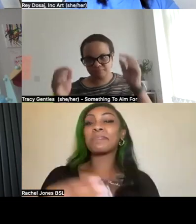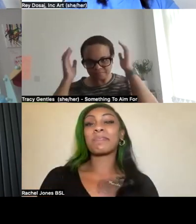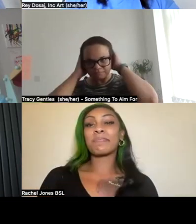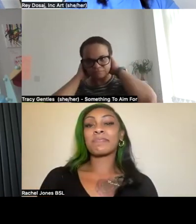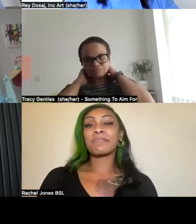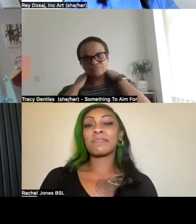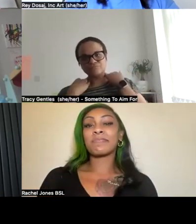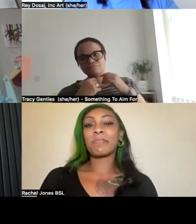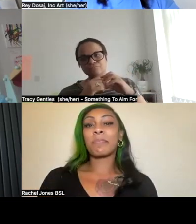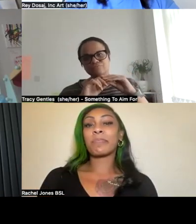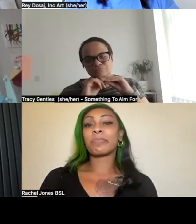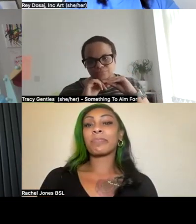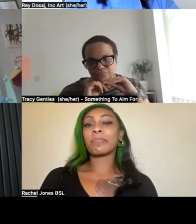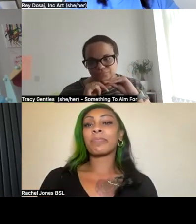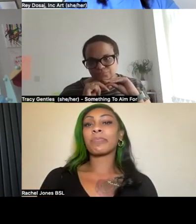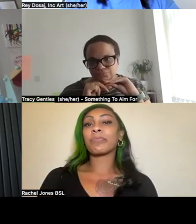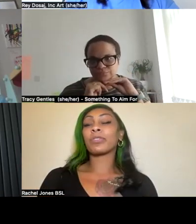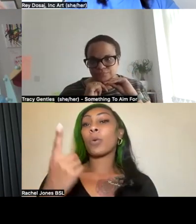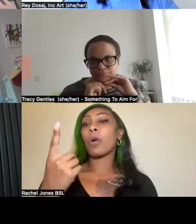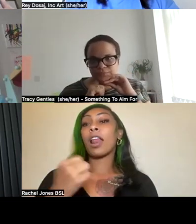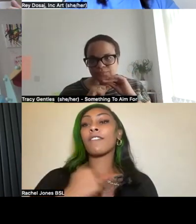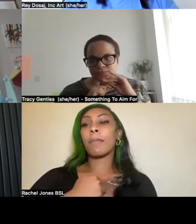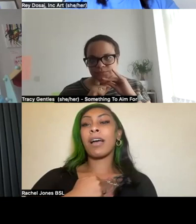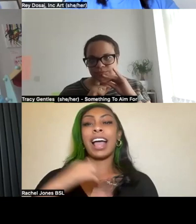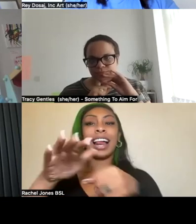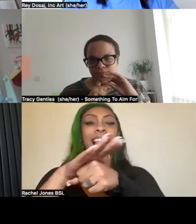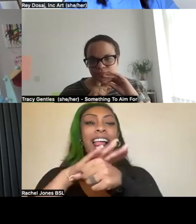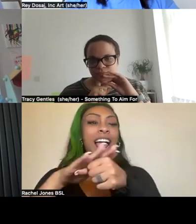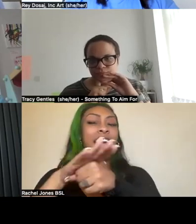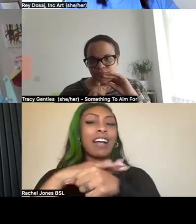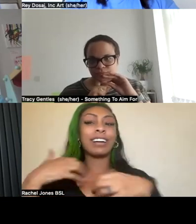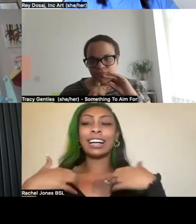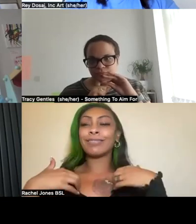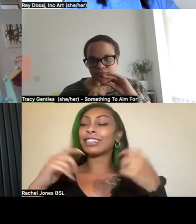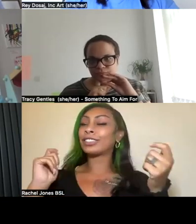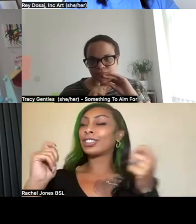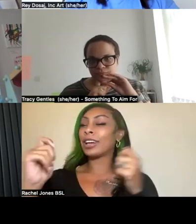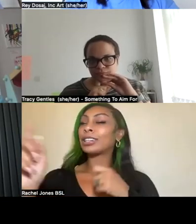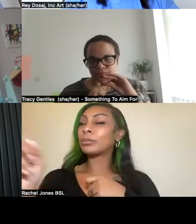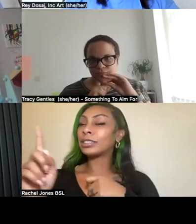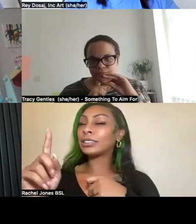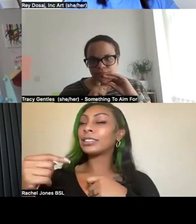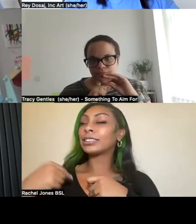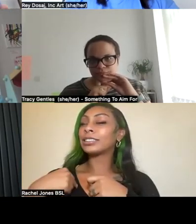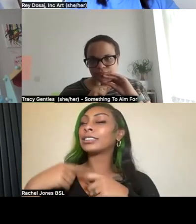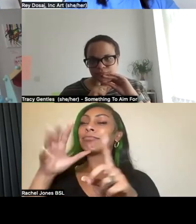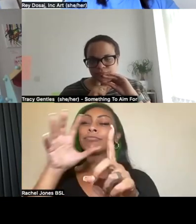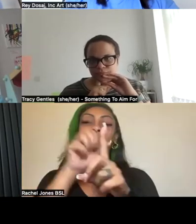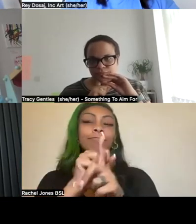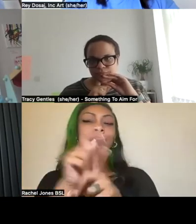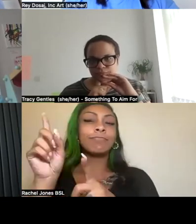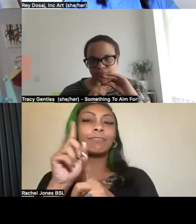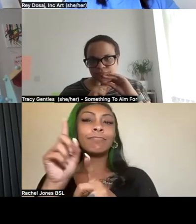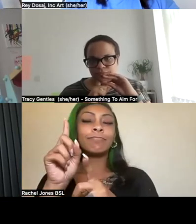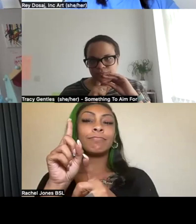I also noticed, like, one of my areas of interest is in organizational change. And one of the things I've really noticed is that it's